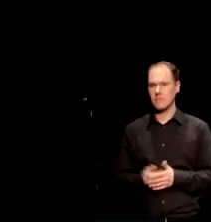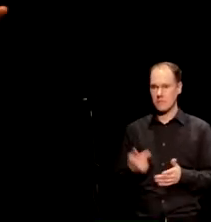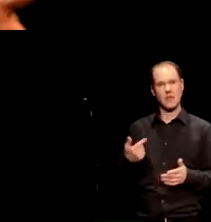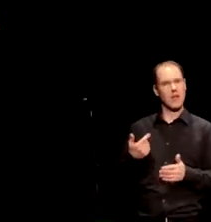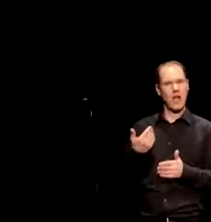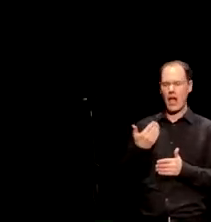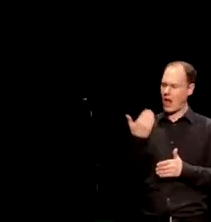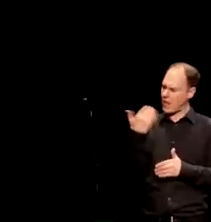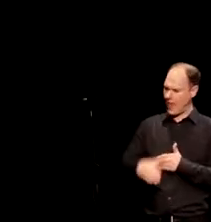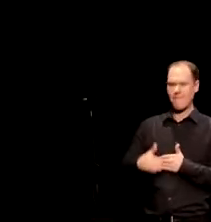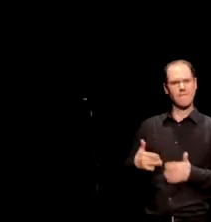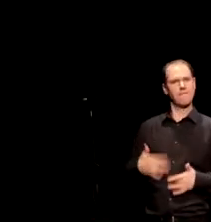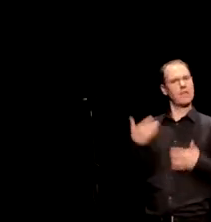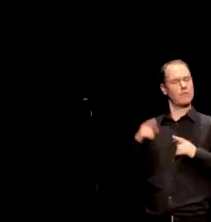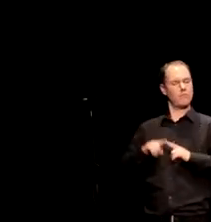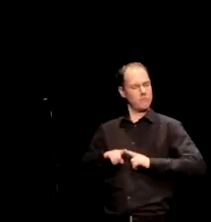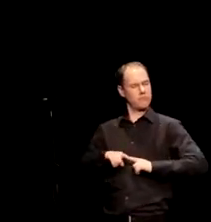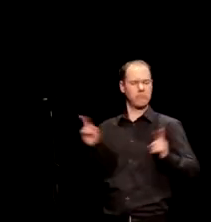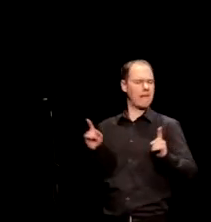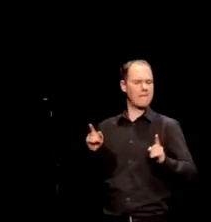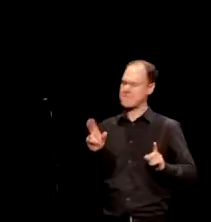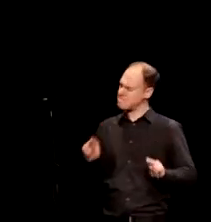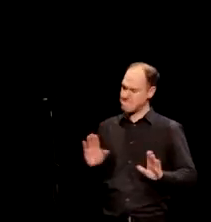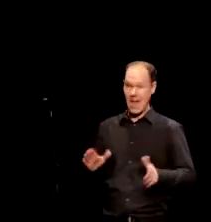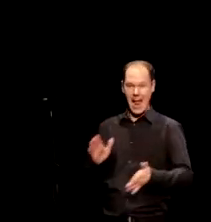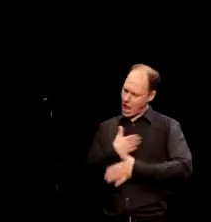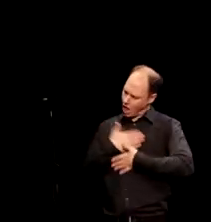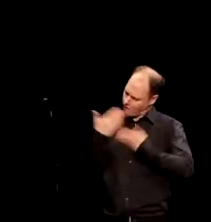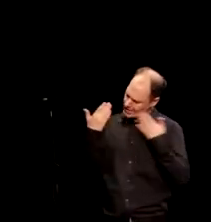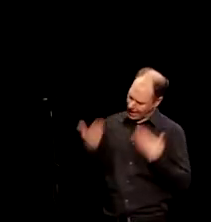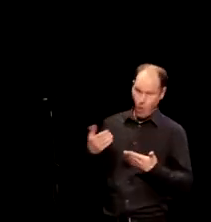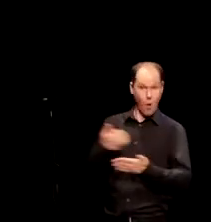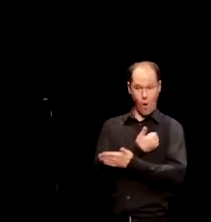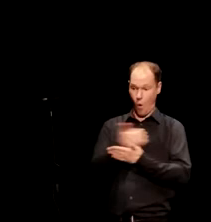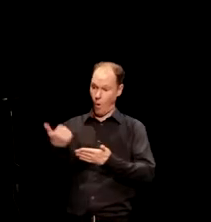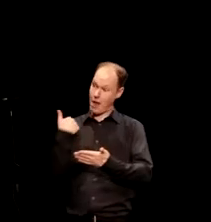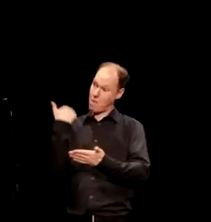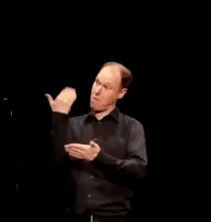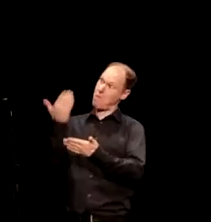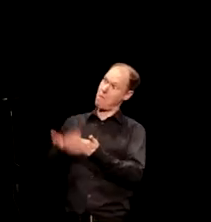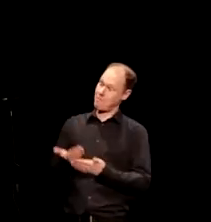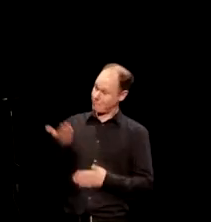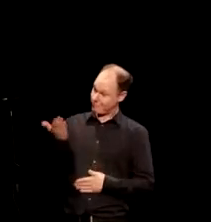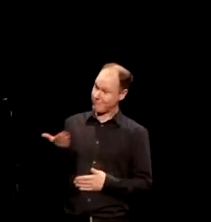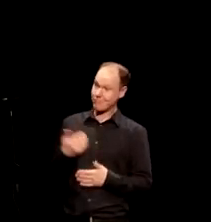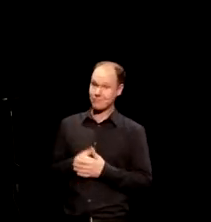I will never feel differently. I love you now as I always have loved you.